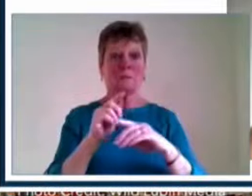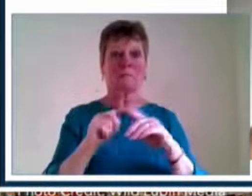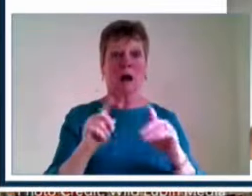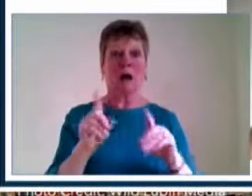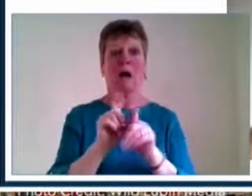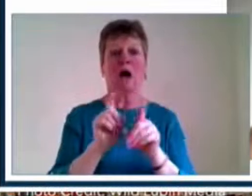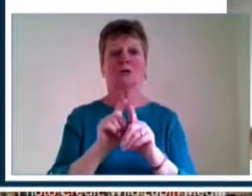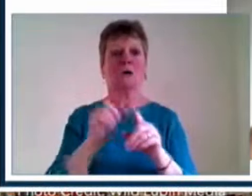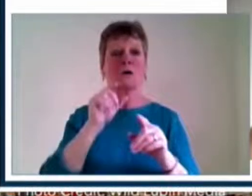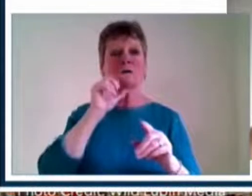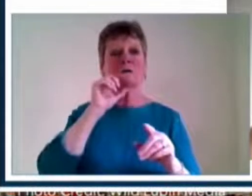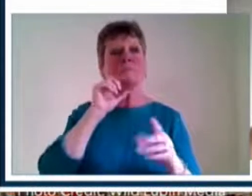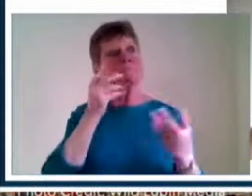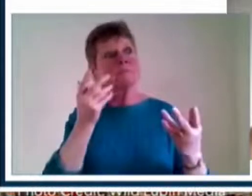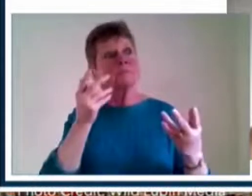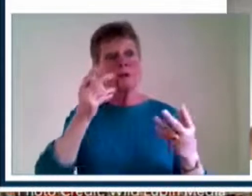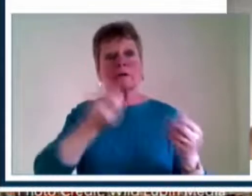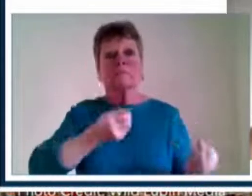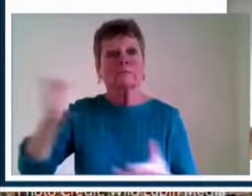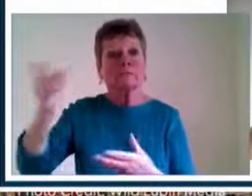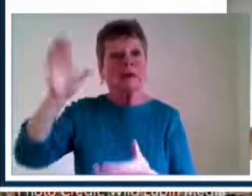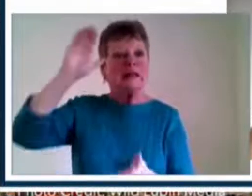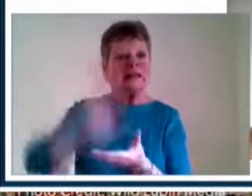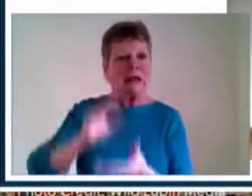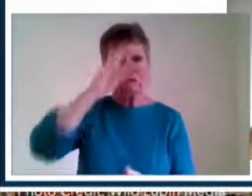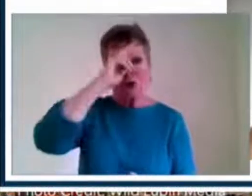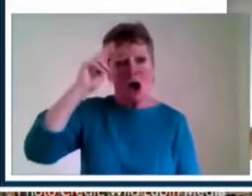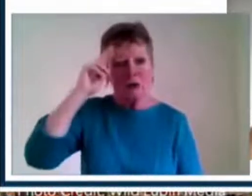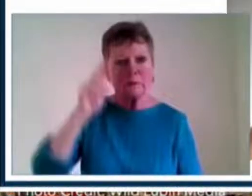severe outcomes, including hospitalization and death.